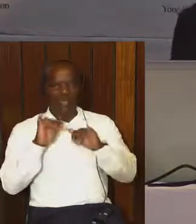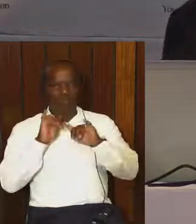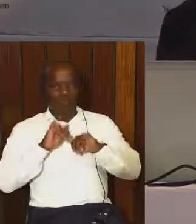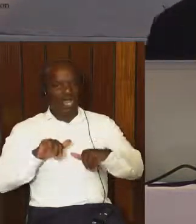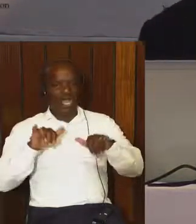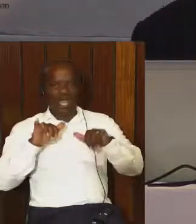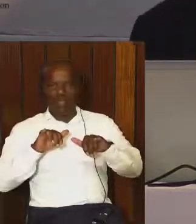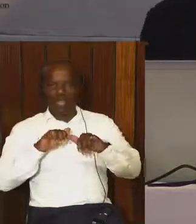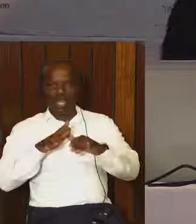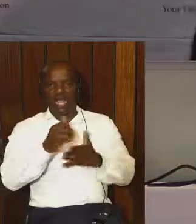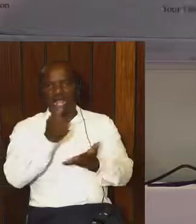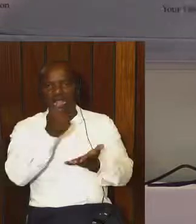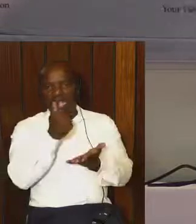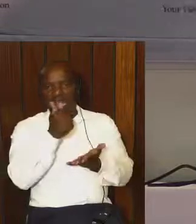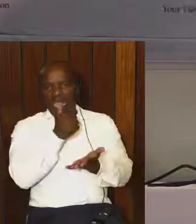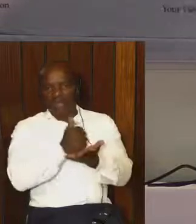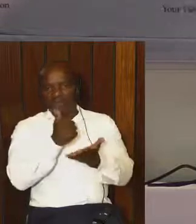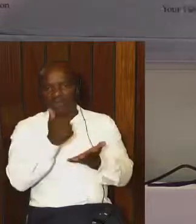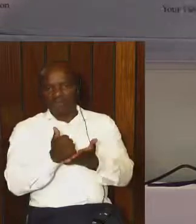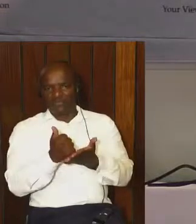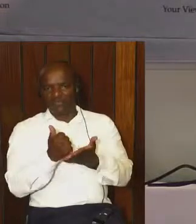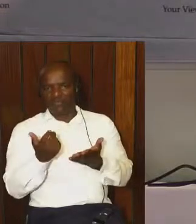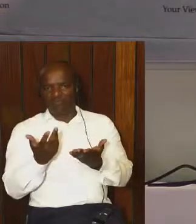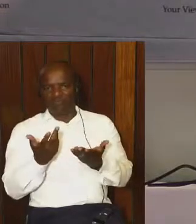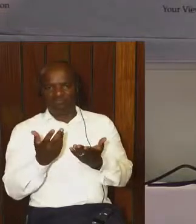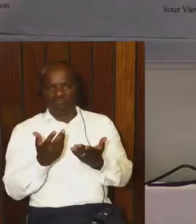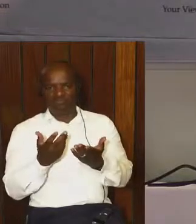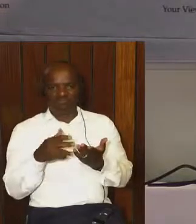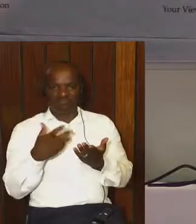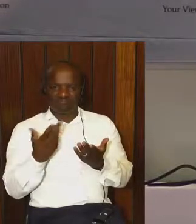So without asking you to